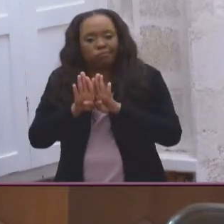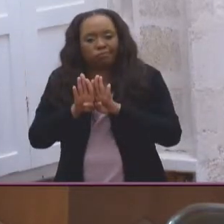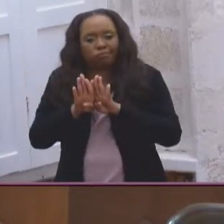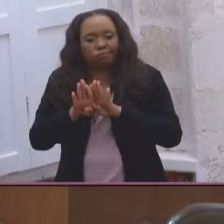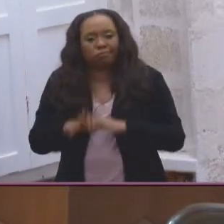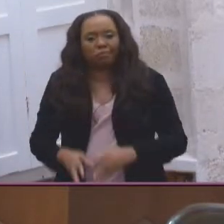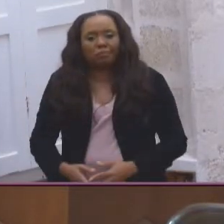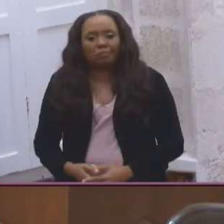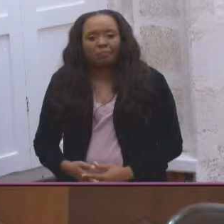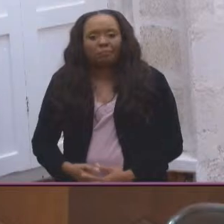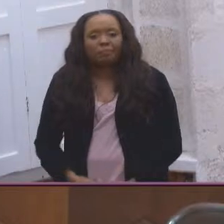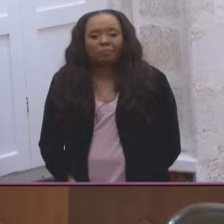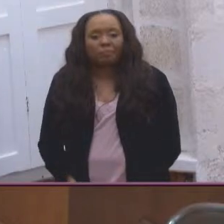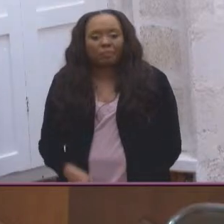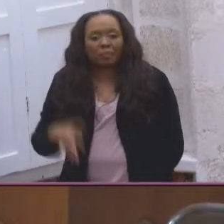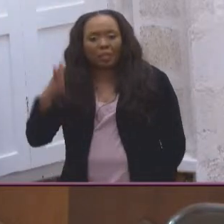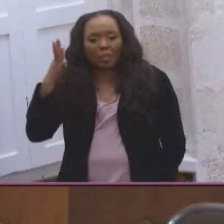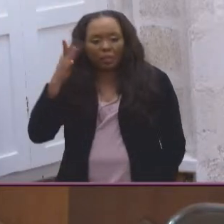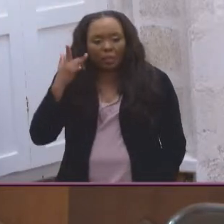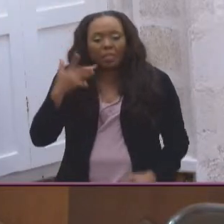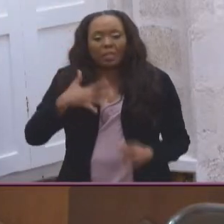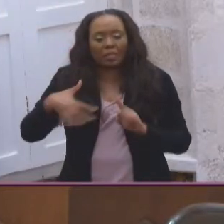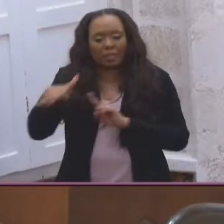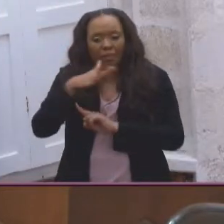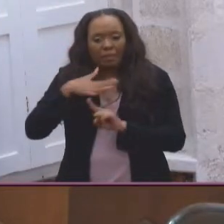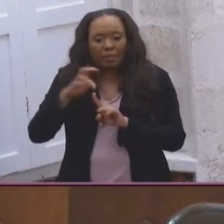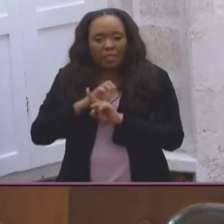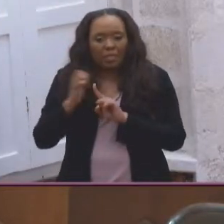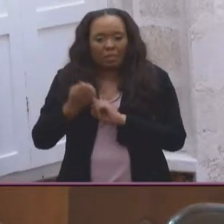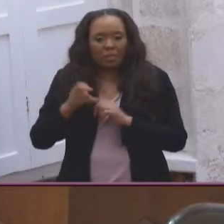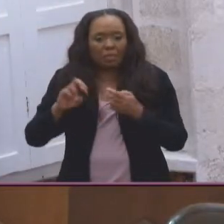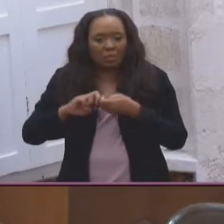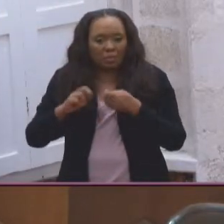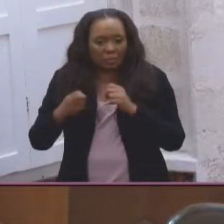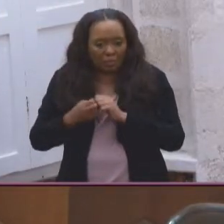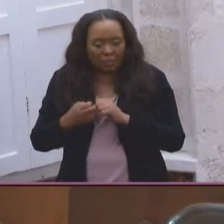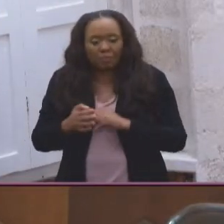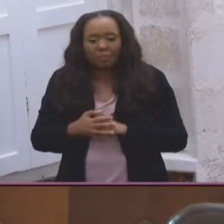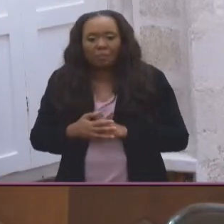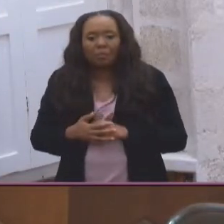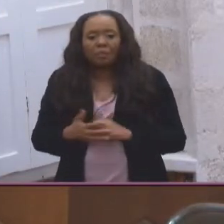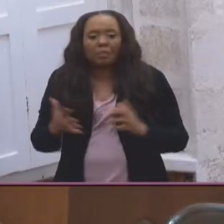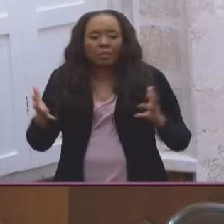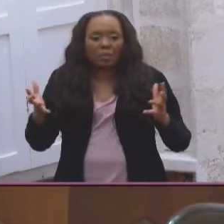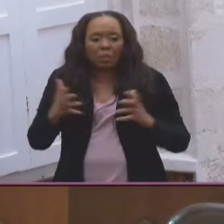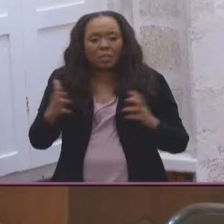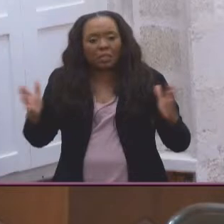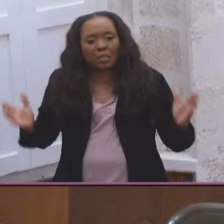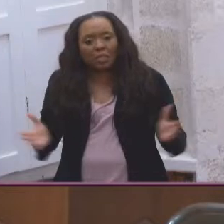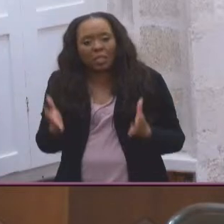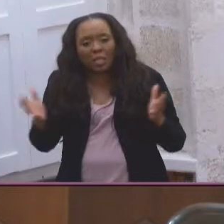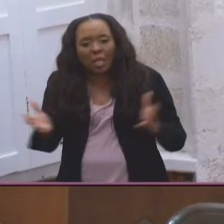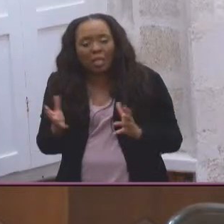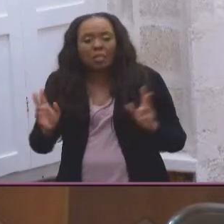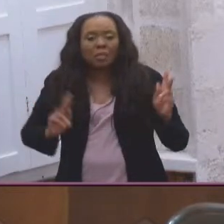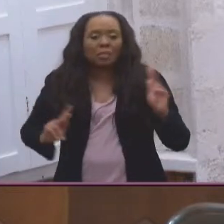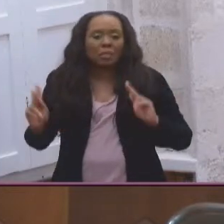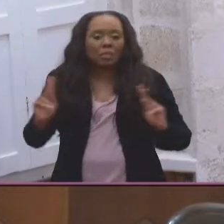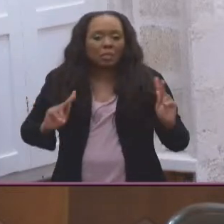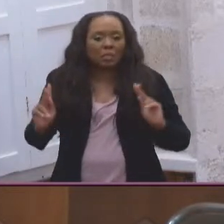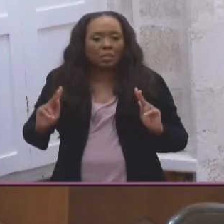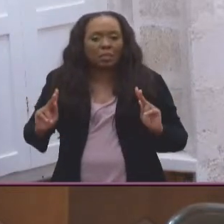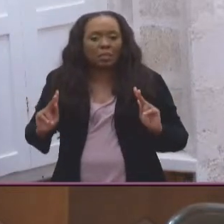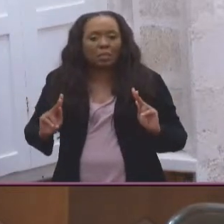tomorrow because of vector issues. But I only want to encourage you, Mr. President, and those listening to